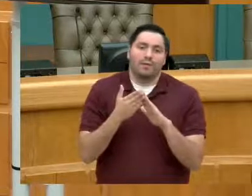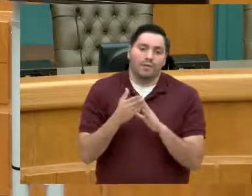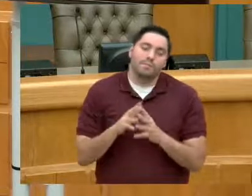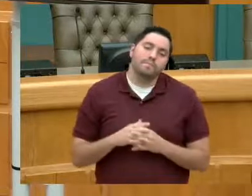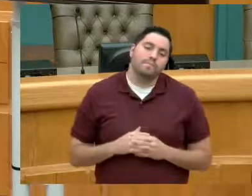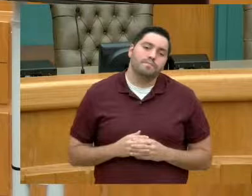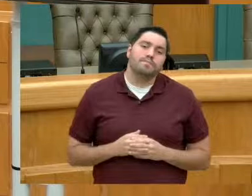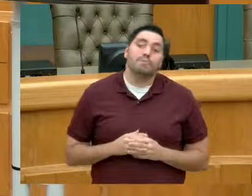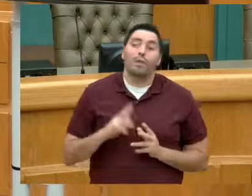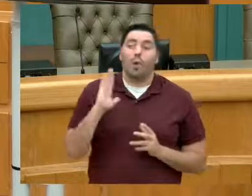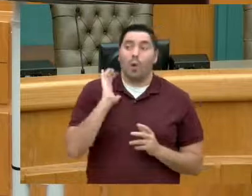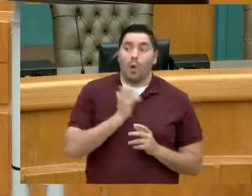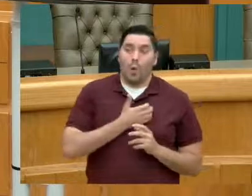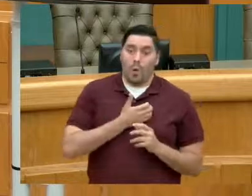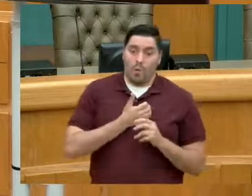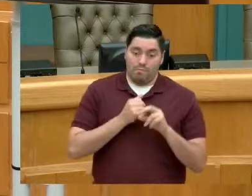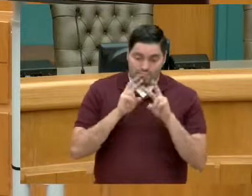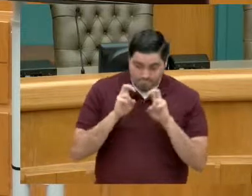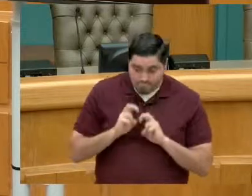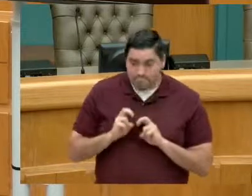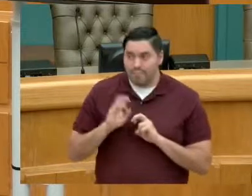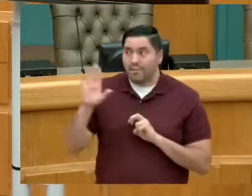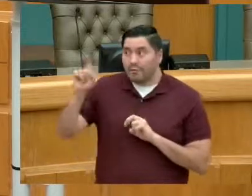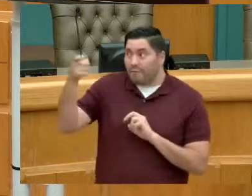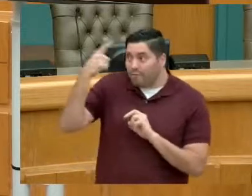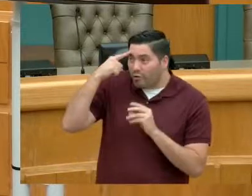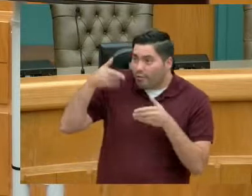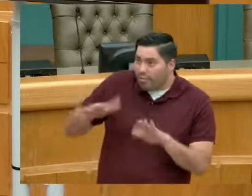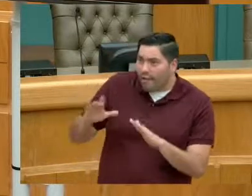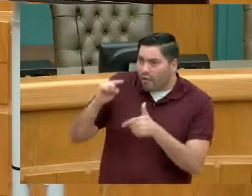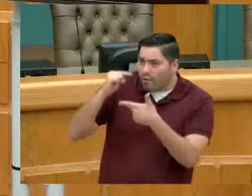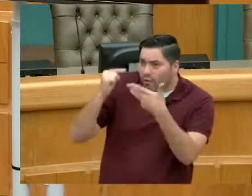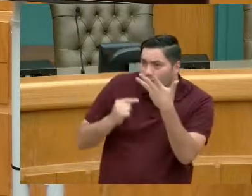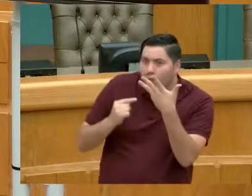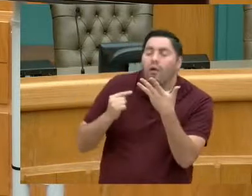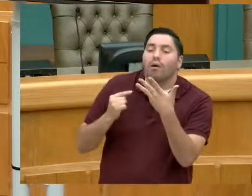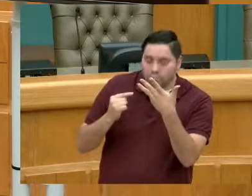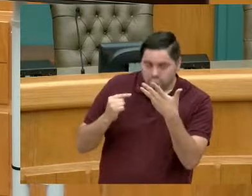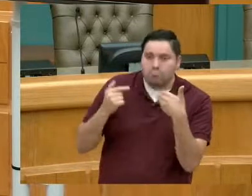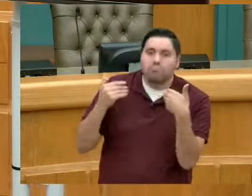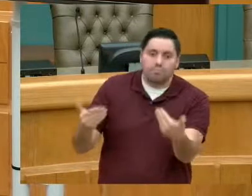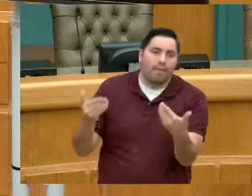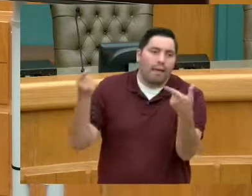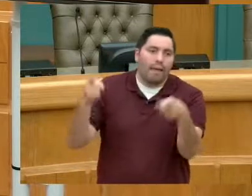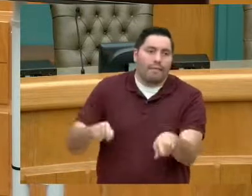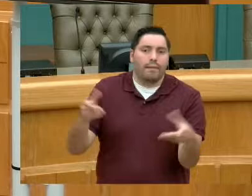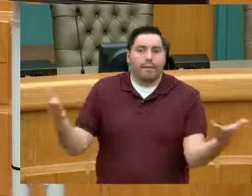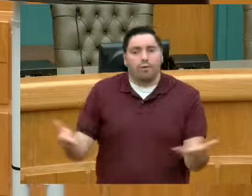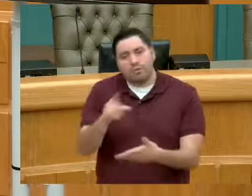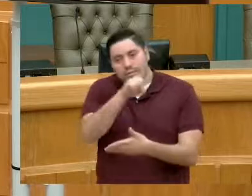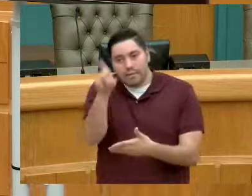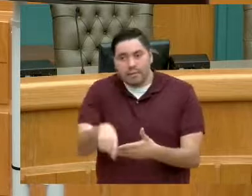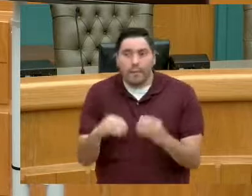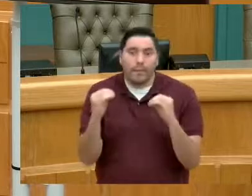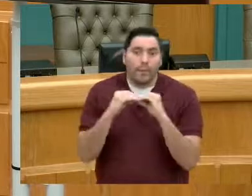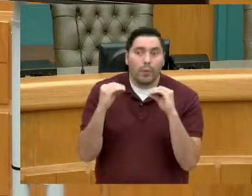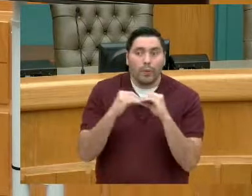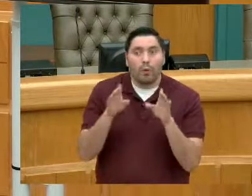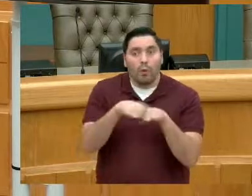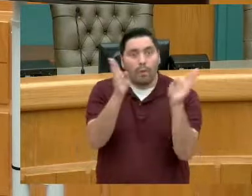forum our initial analysis on what the governor is allowing to happen in Texas in terms of more things